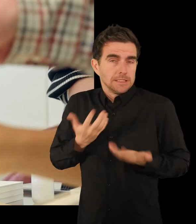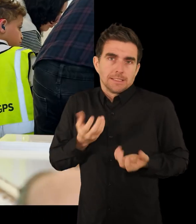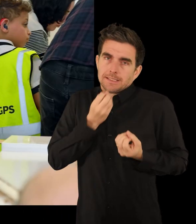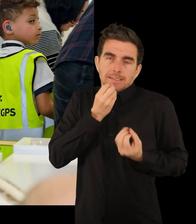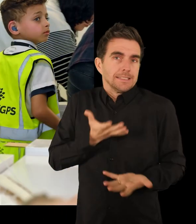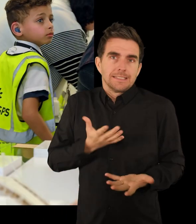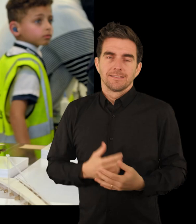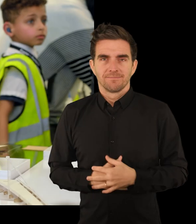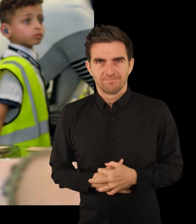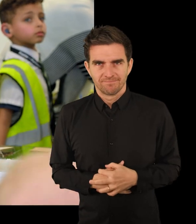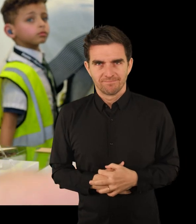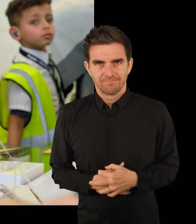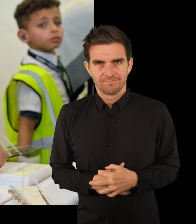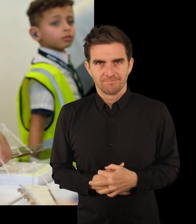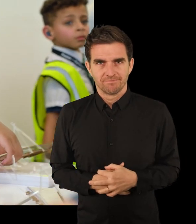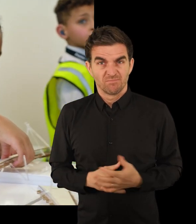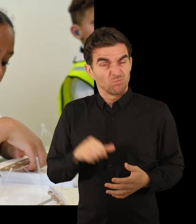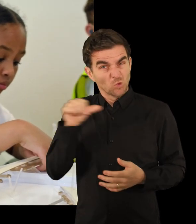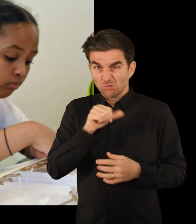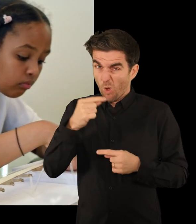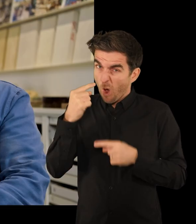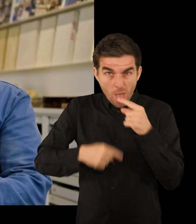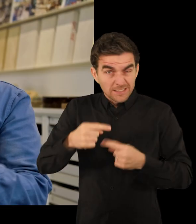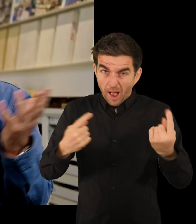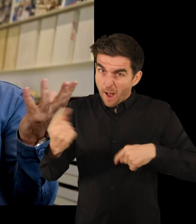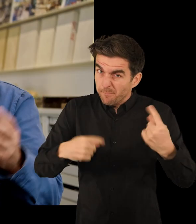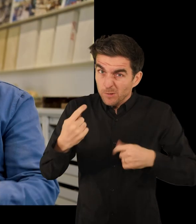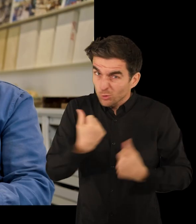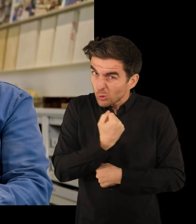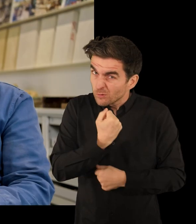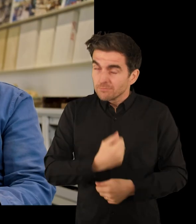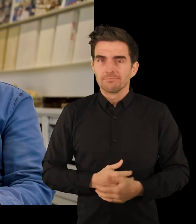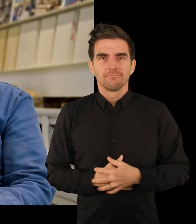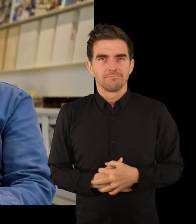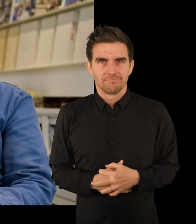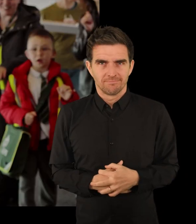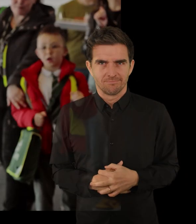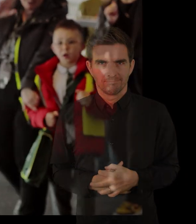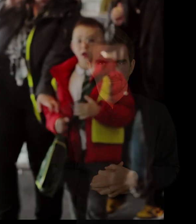children. I think we should just do it all the time. Yeah.